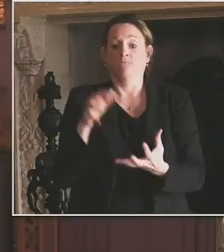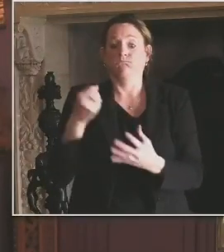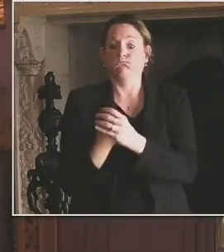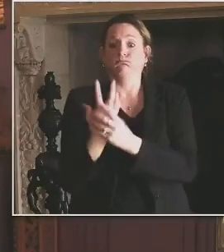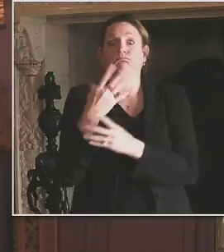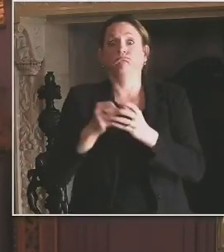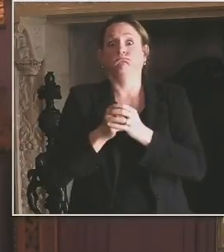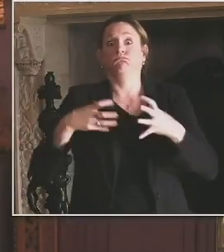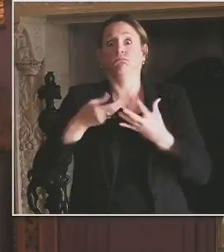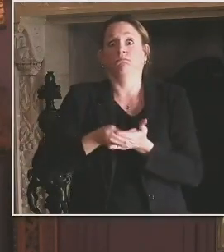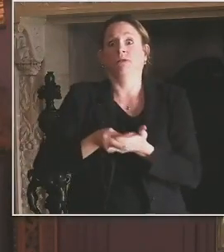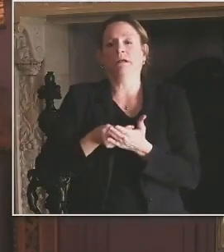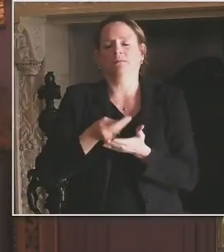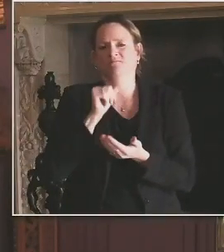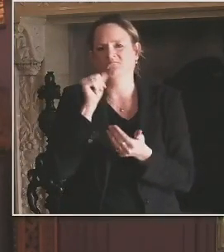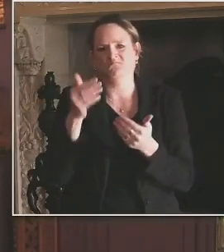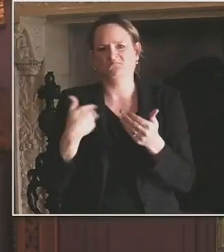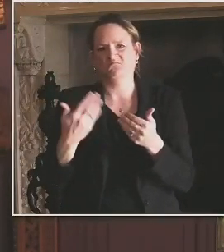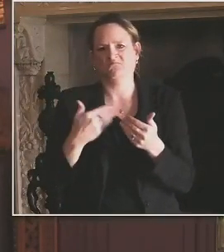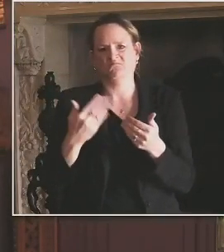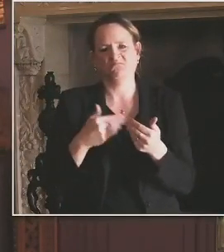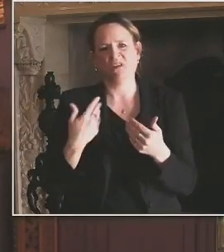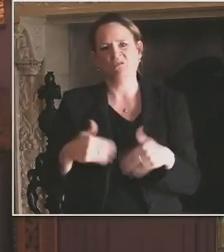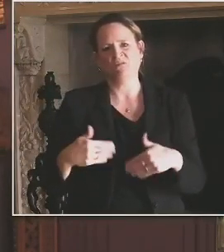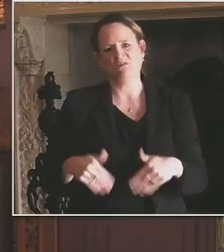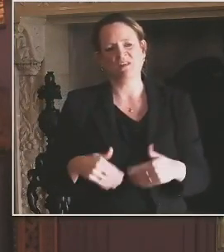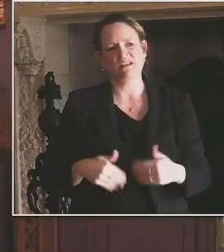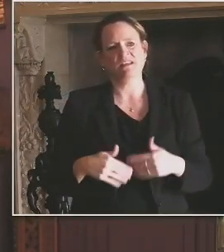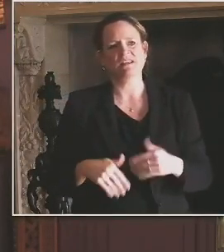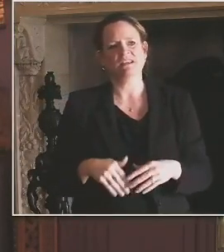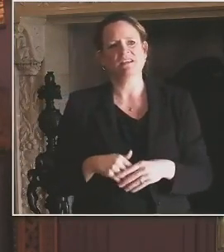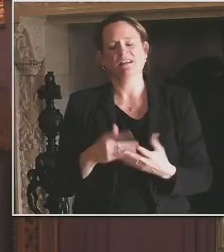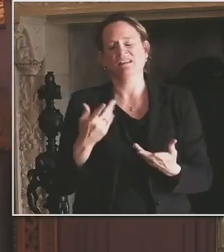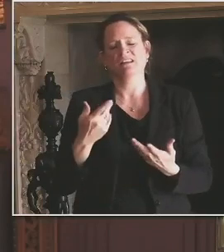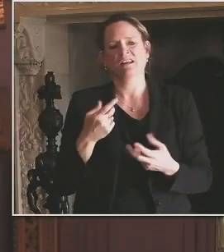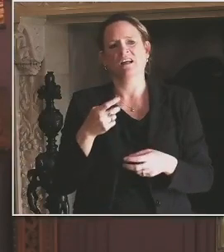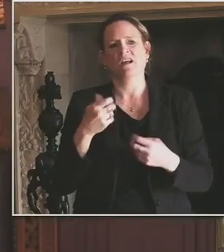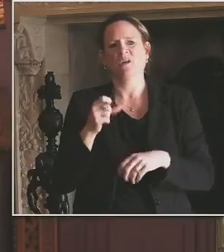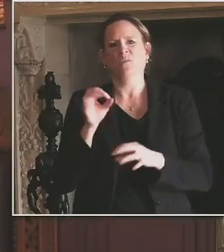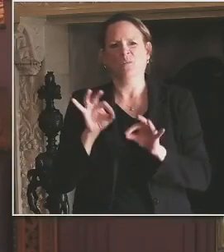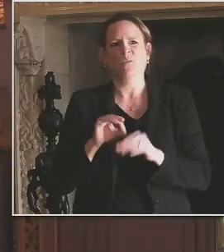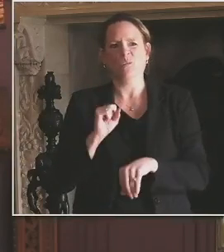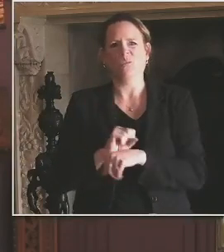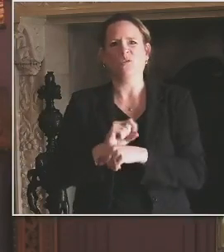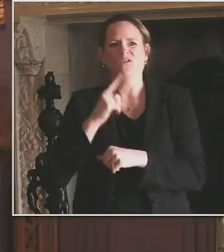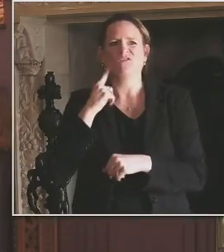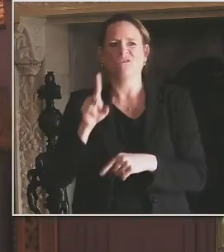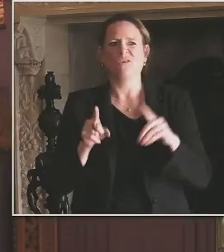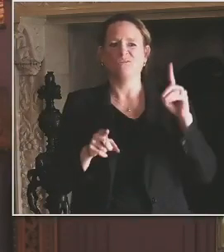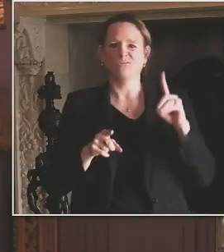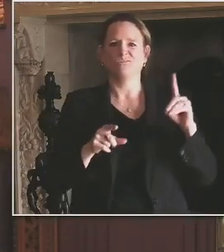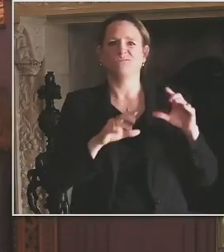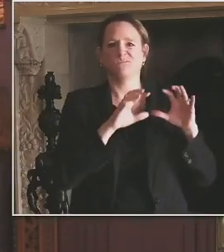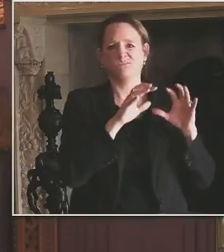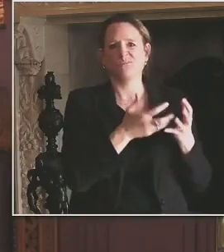It is important work to do in order for us to have a government